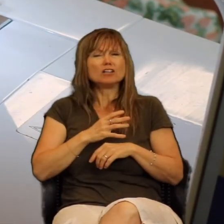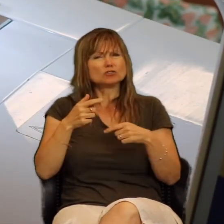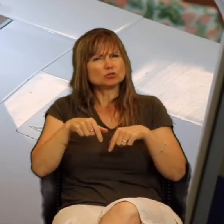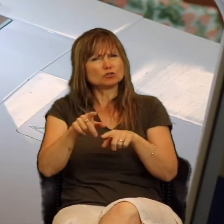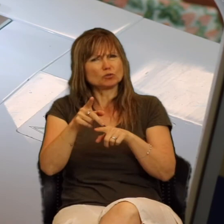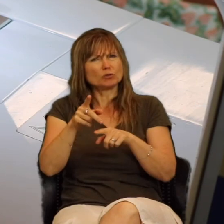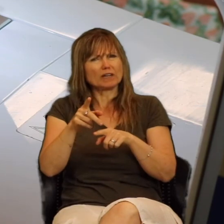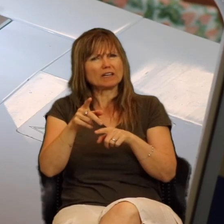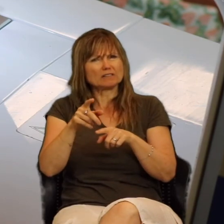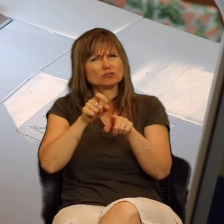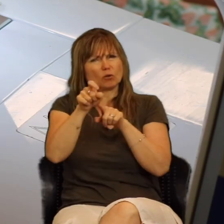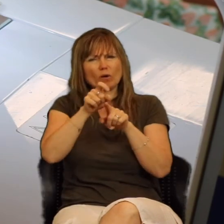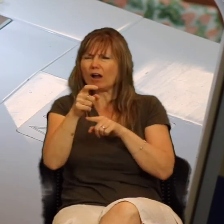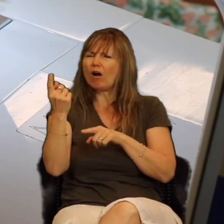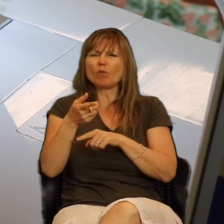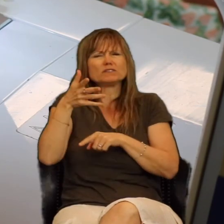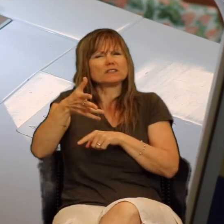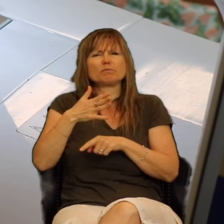I'm sewing.